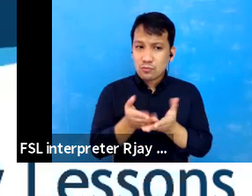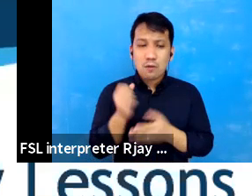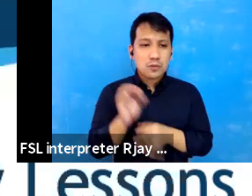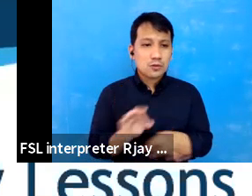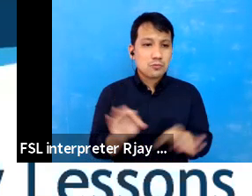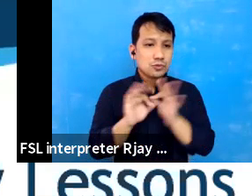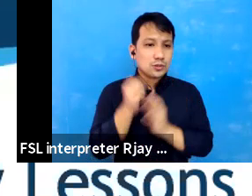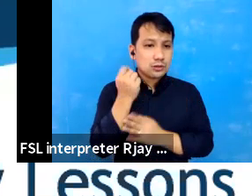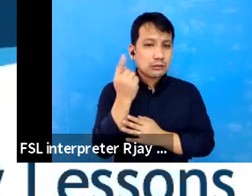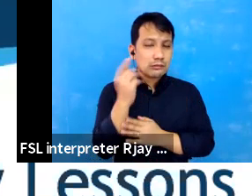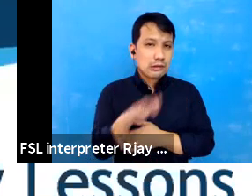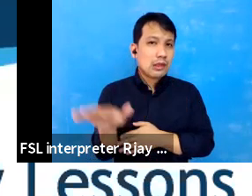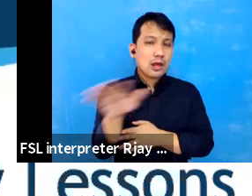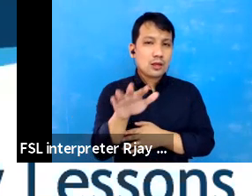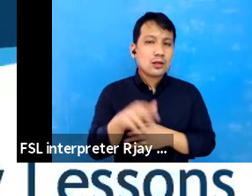by everyone.